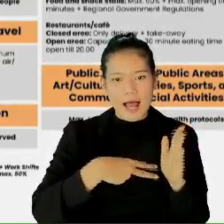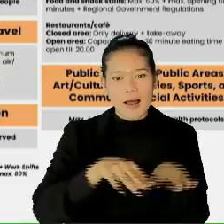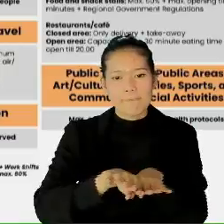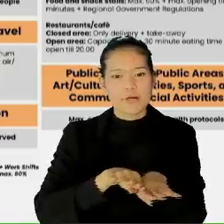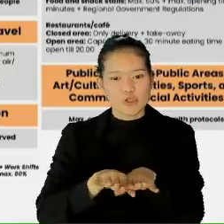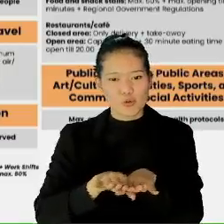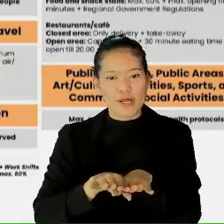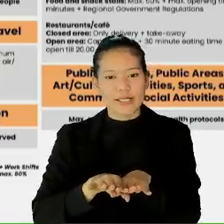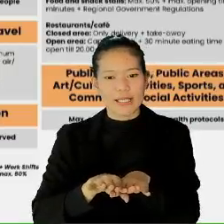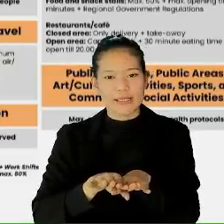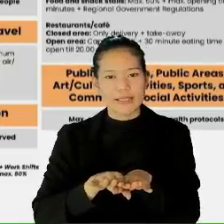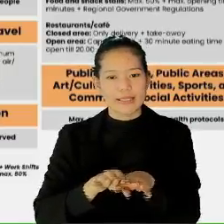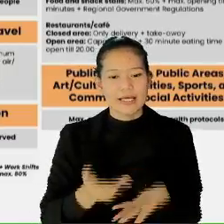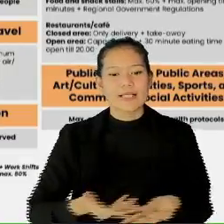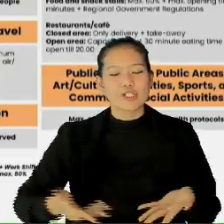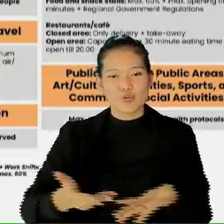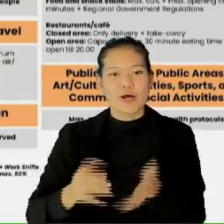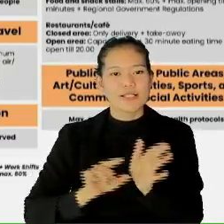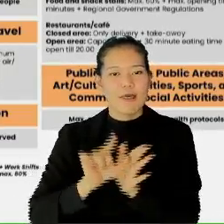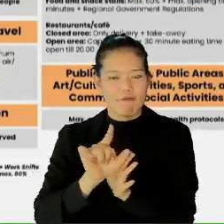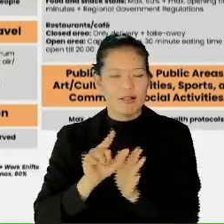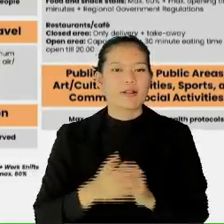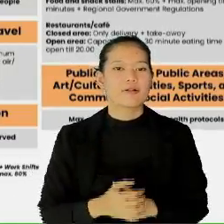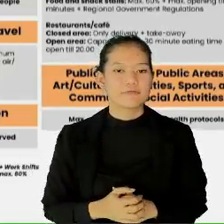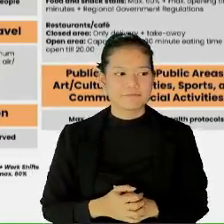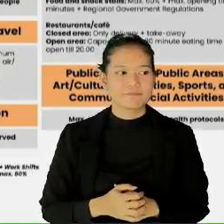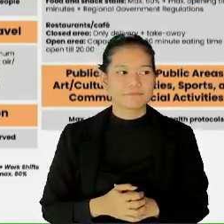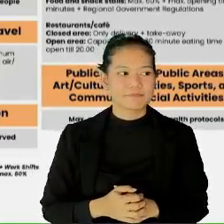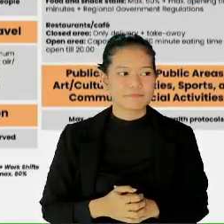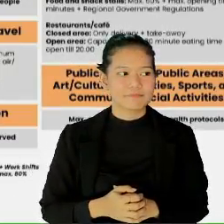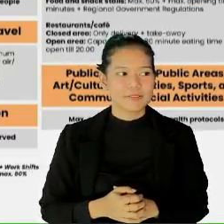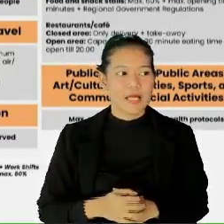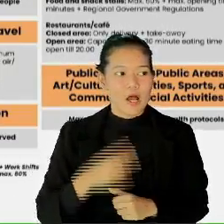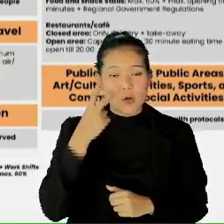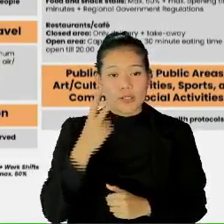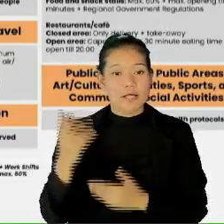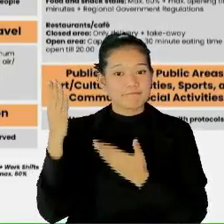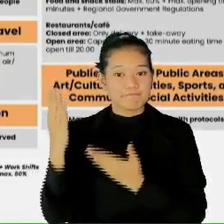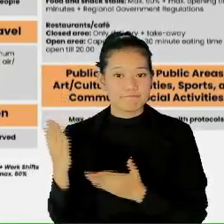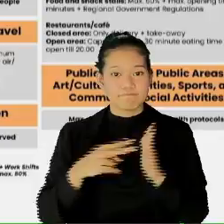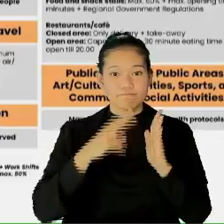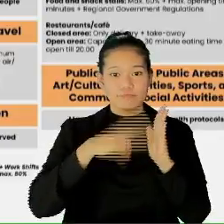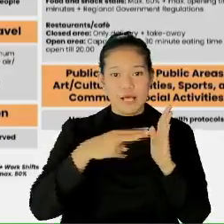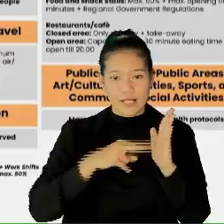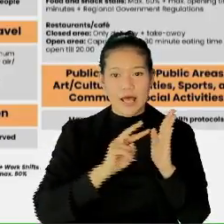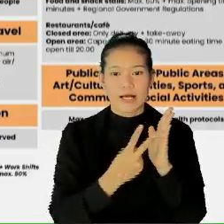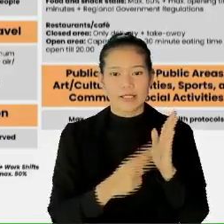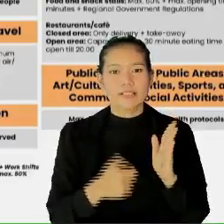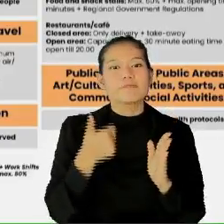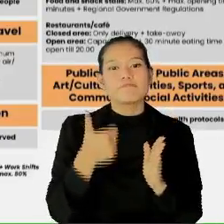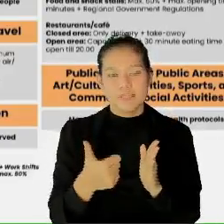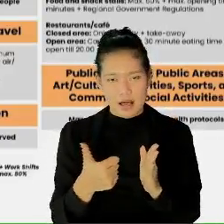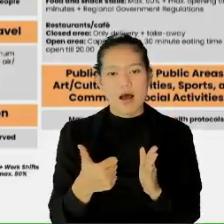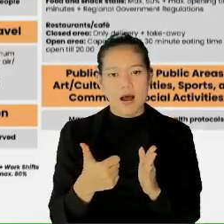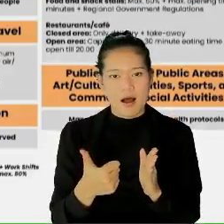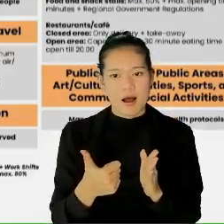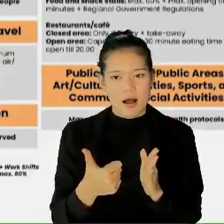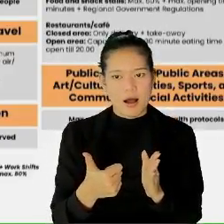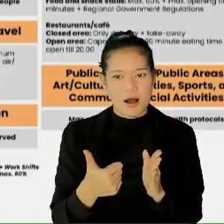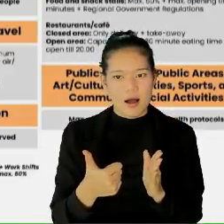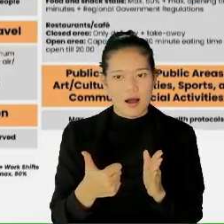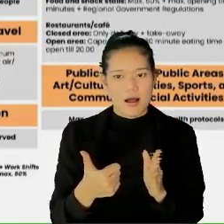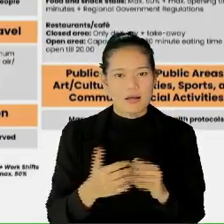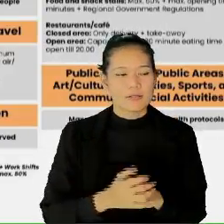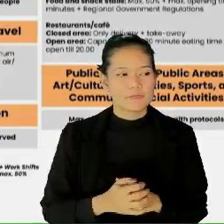adjustment of leveling indicators. And this mortality data will temporarily not be used, keeping